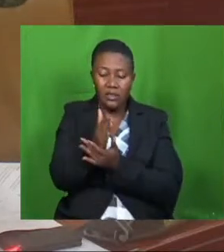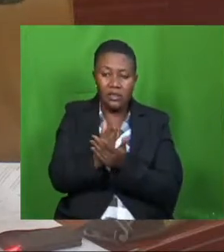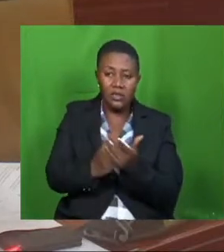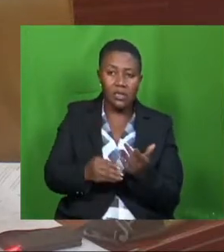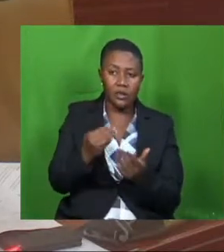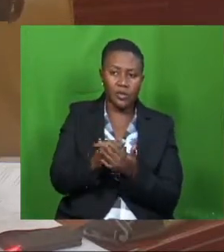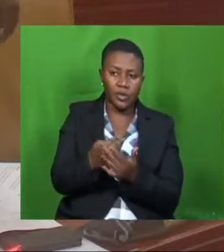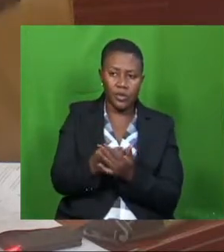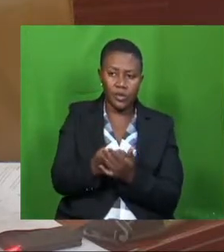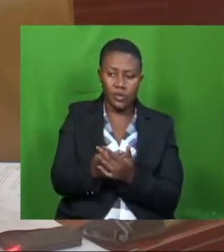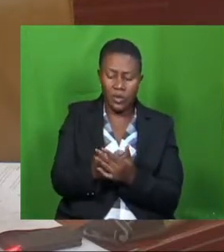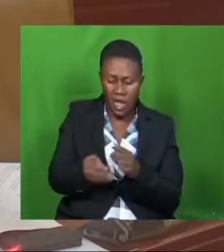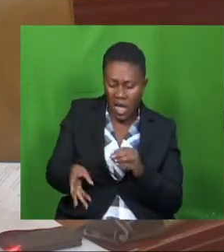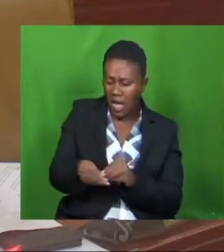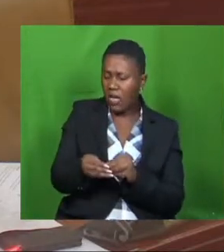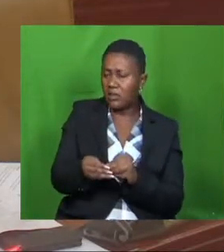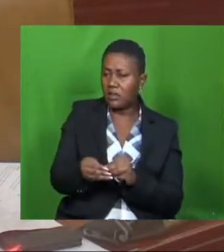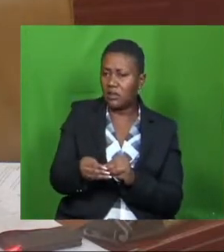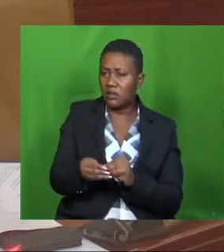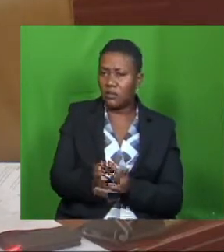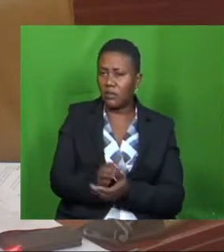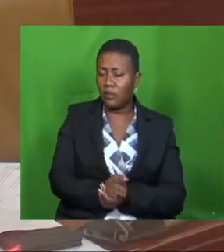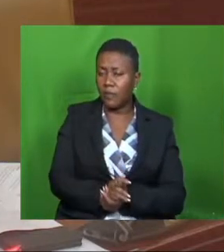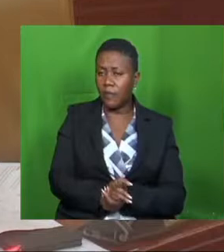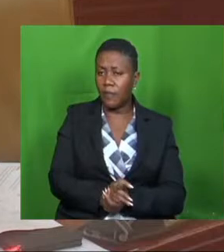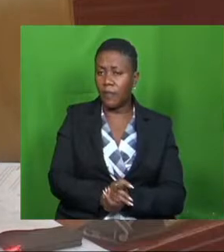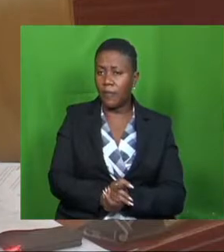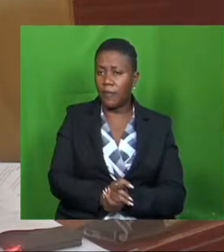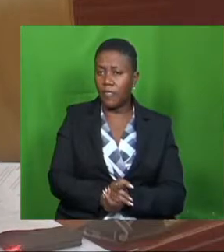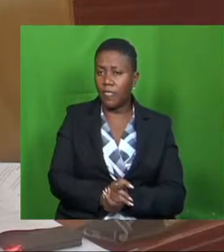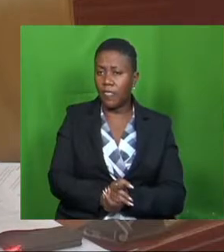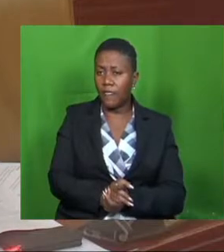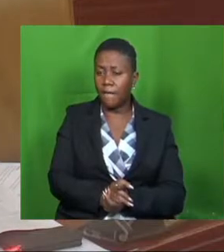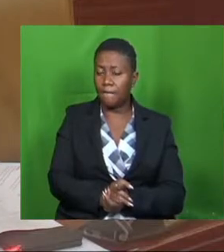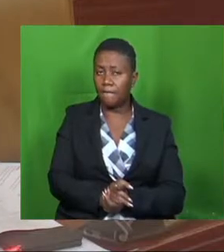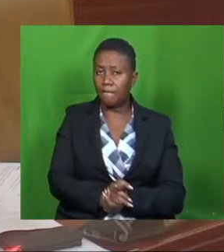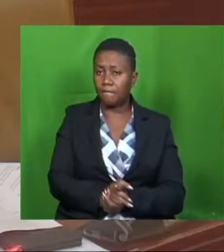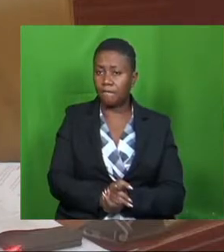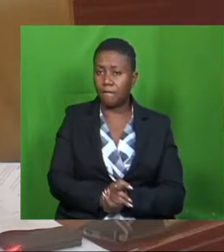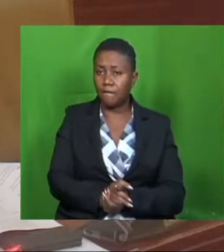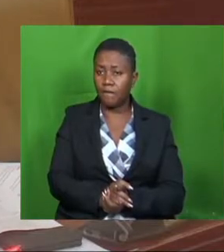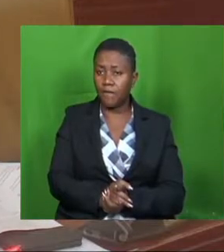I'm sorry. That's the second report. Okay, I'm sorry.